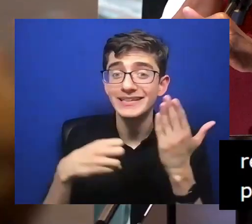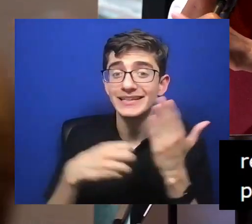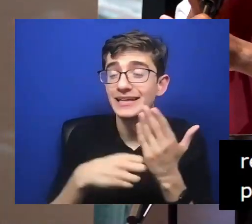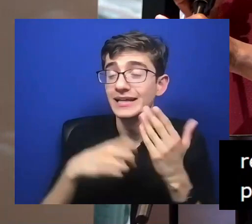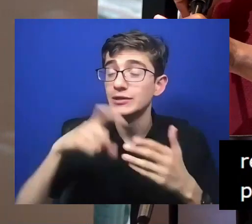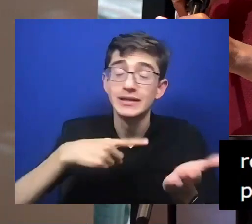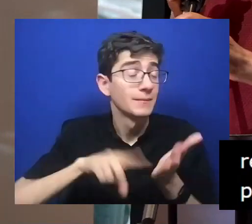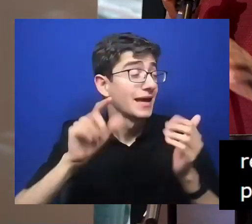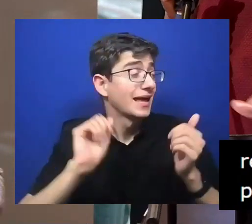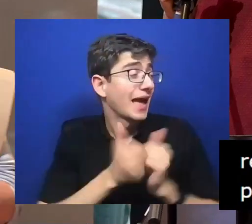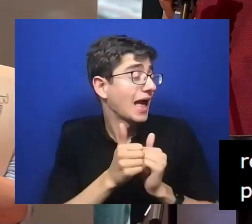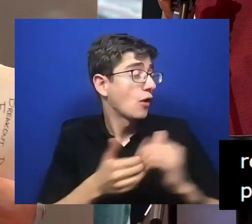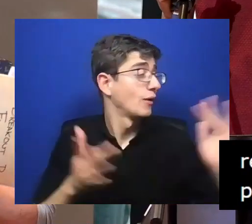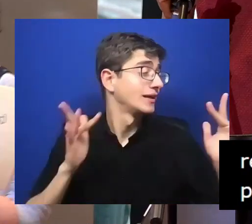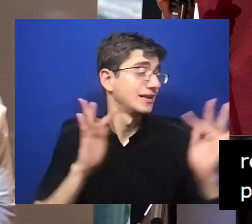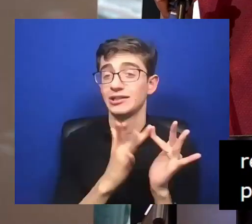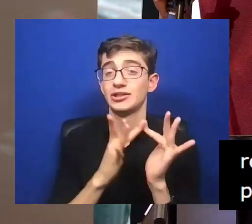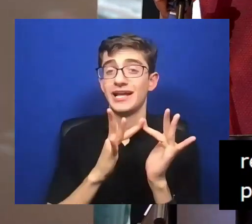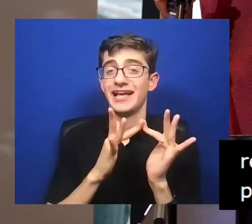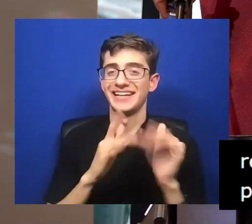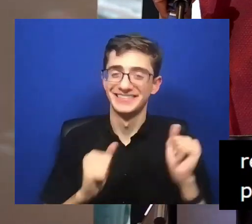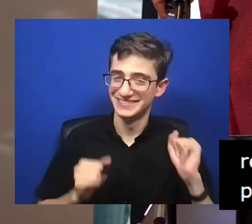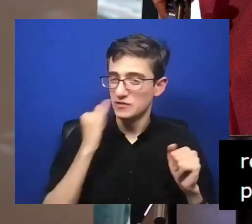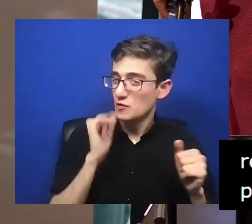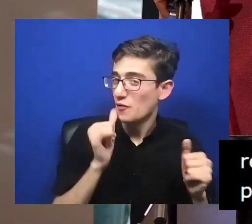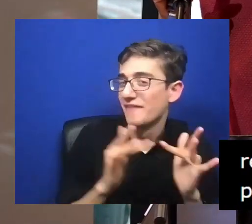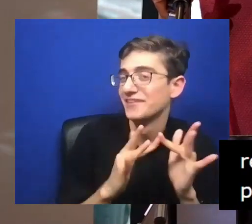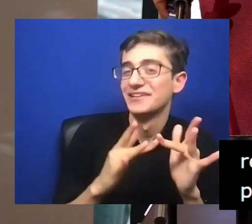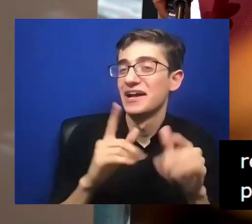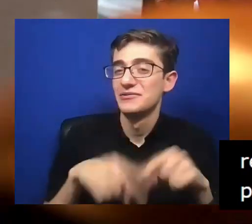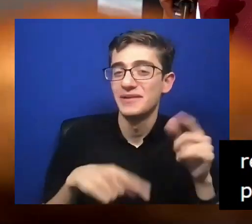internet. So anyway, go get your car, move that out.